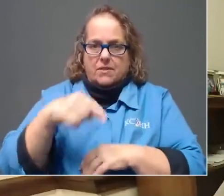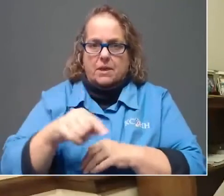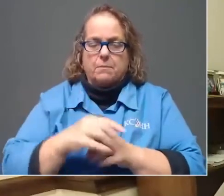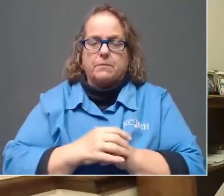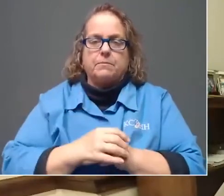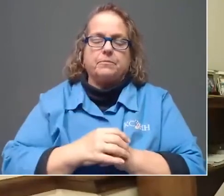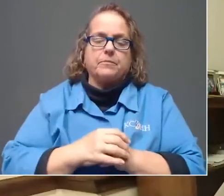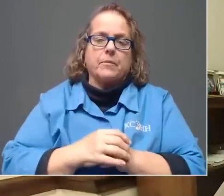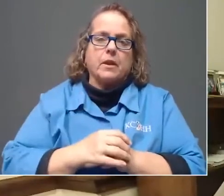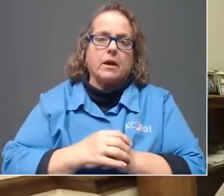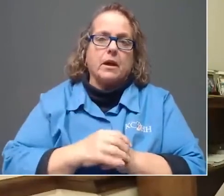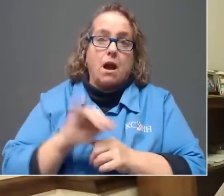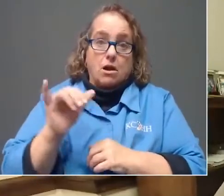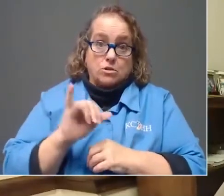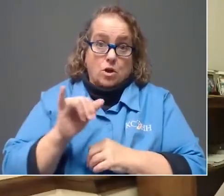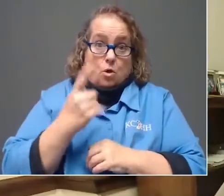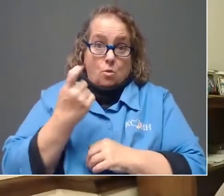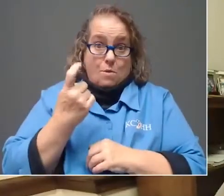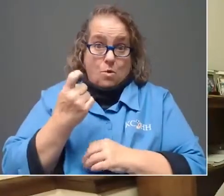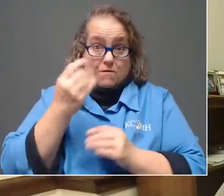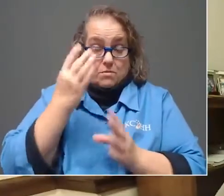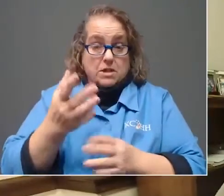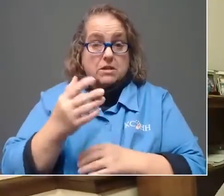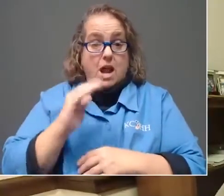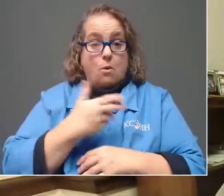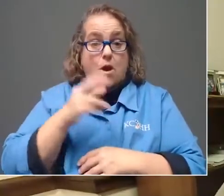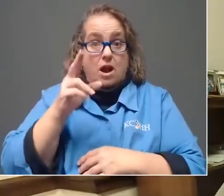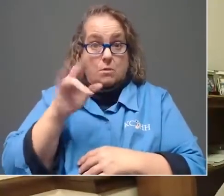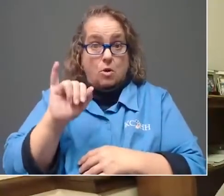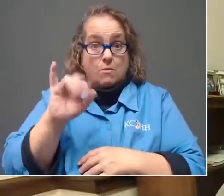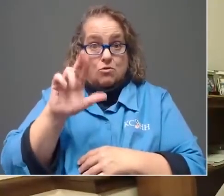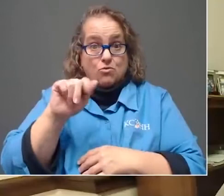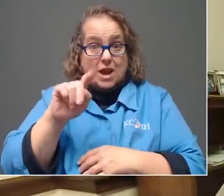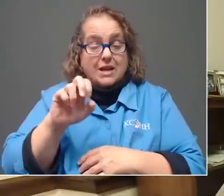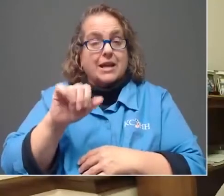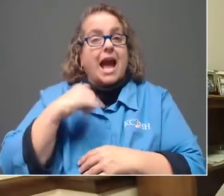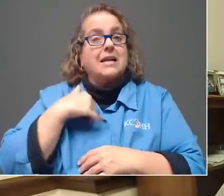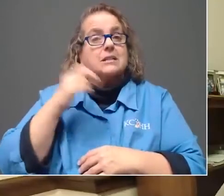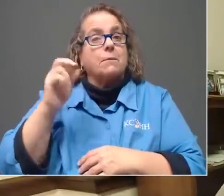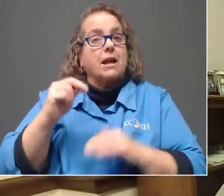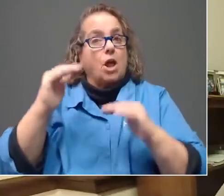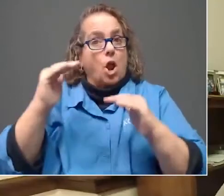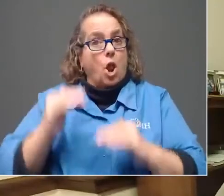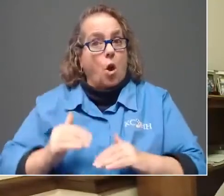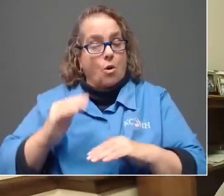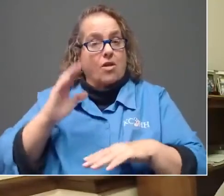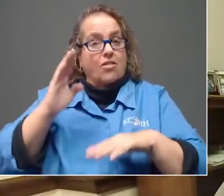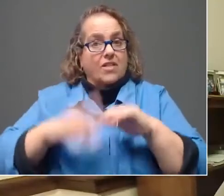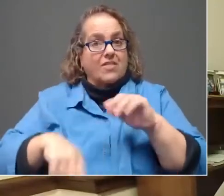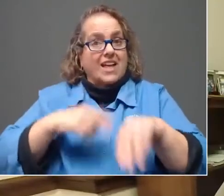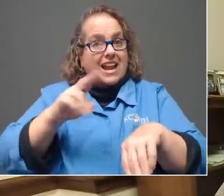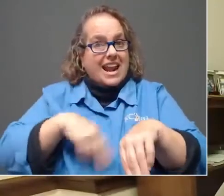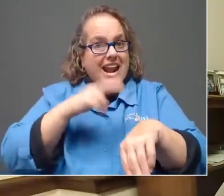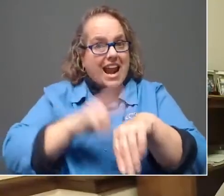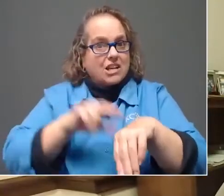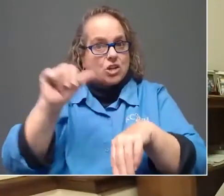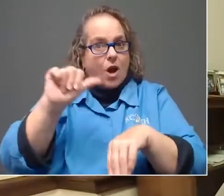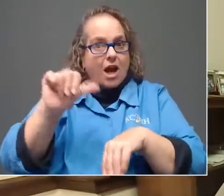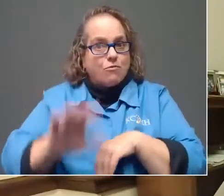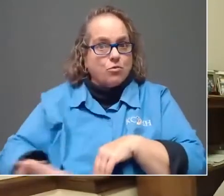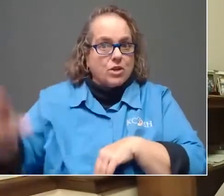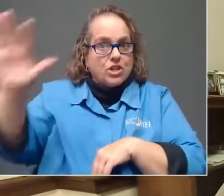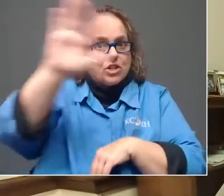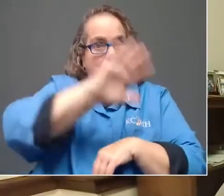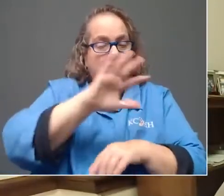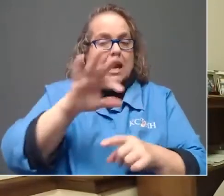our unemployment rate has been consistently lower than the national average through the pandemic, except for one aberrant month where we were only